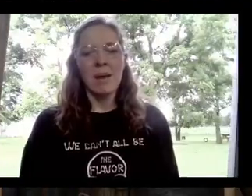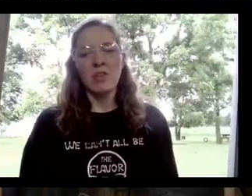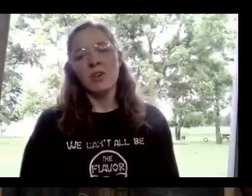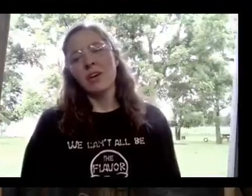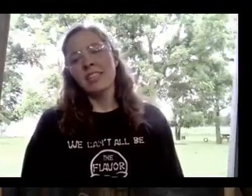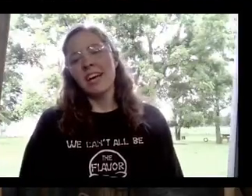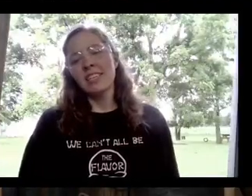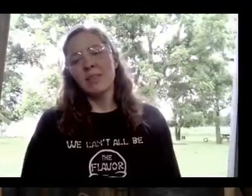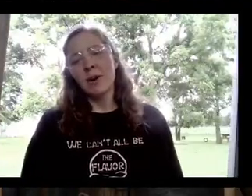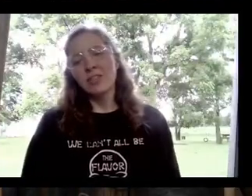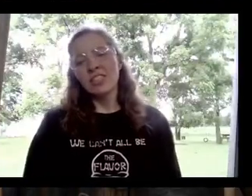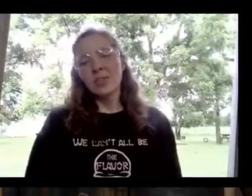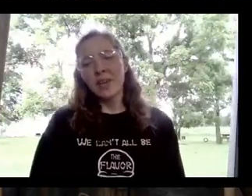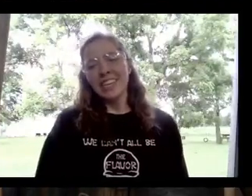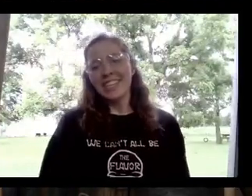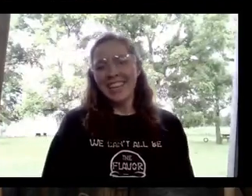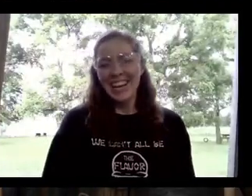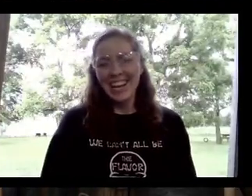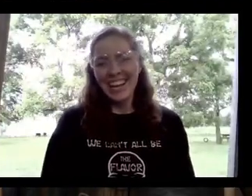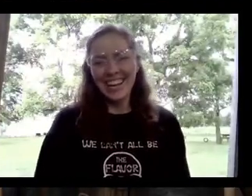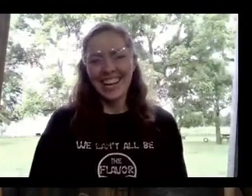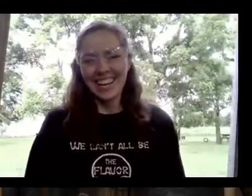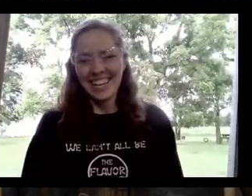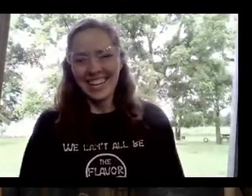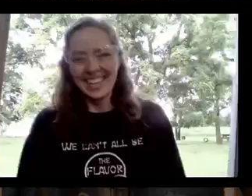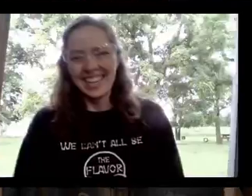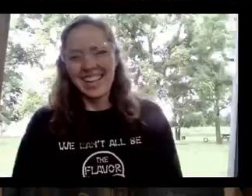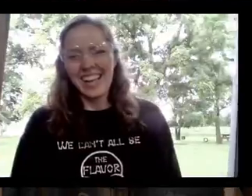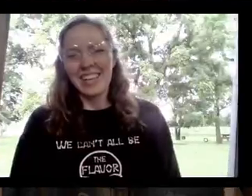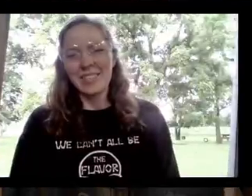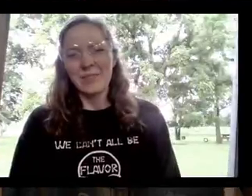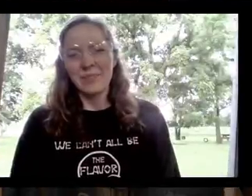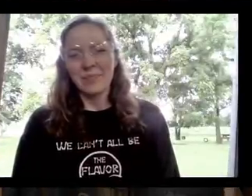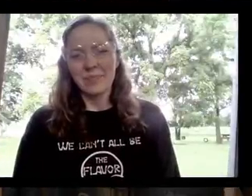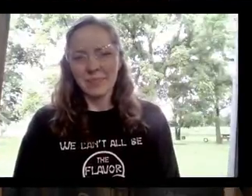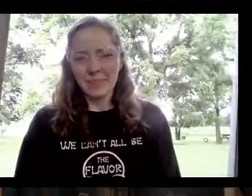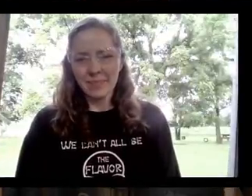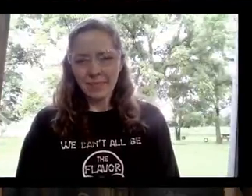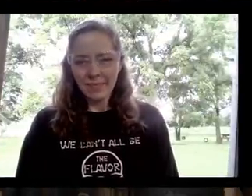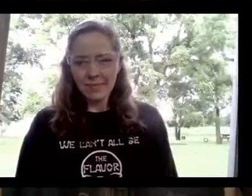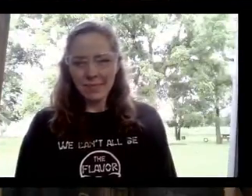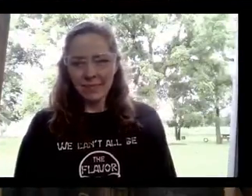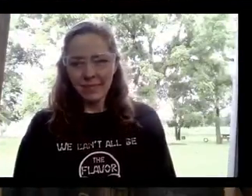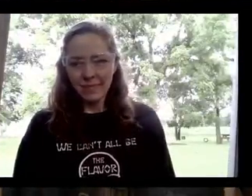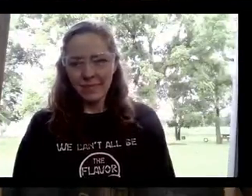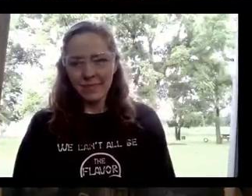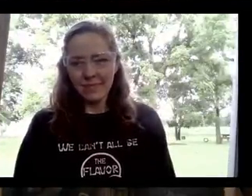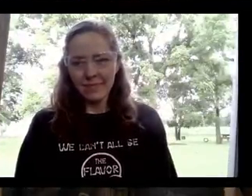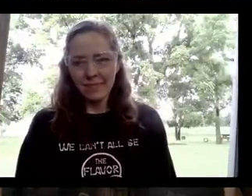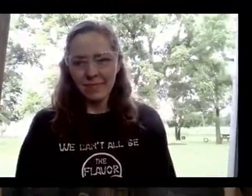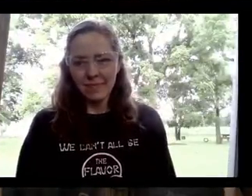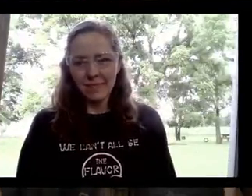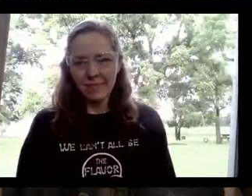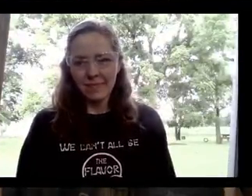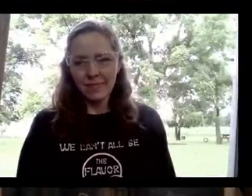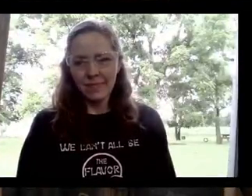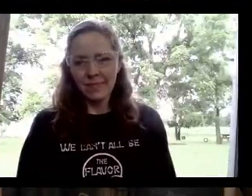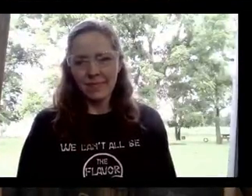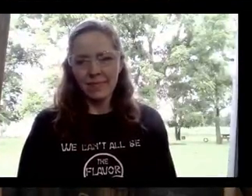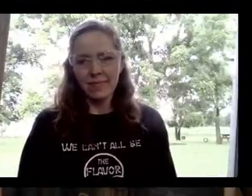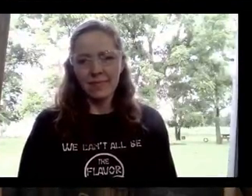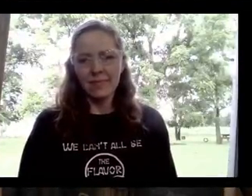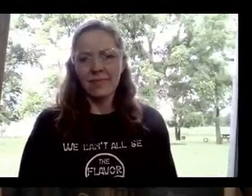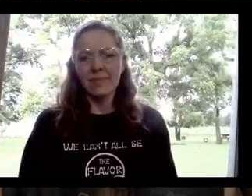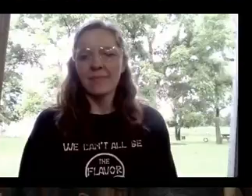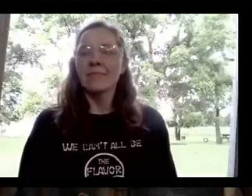Hammer Time New York says the merch is sweet. Awesome. Glad you like the merch. So, you also didn't show